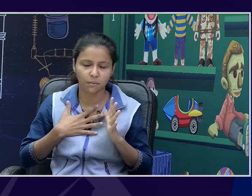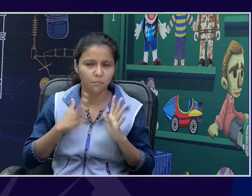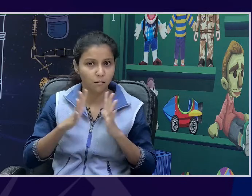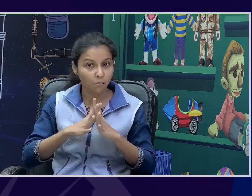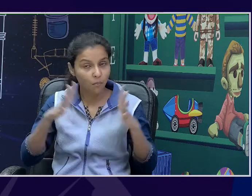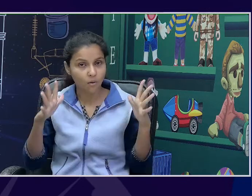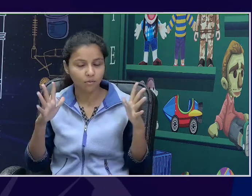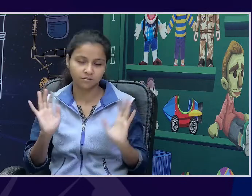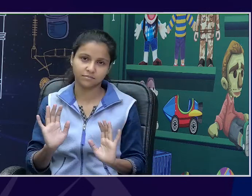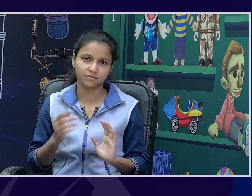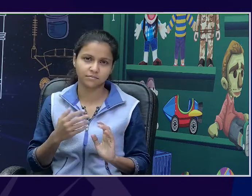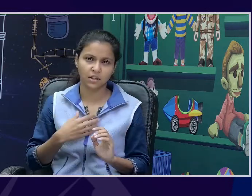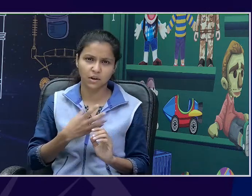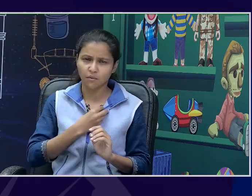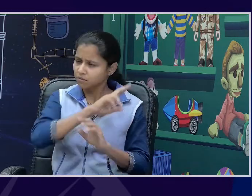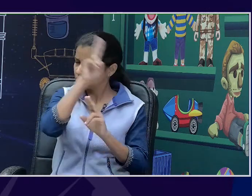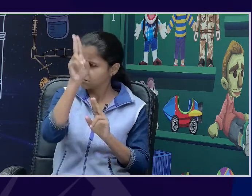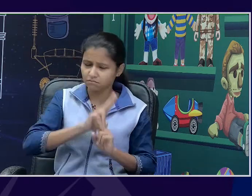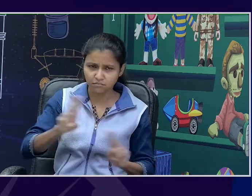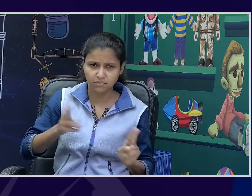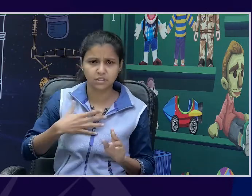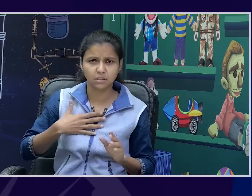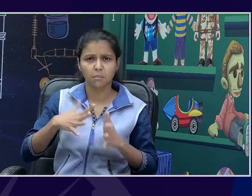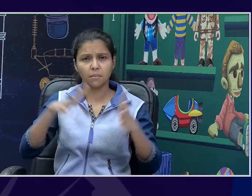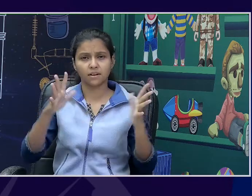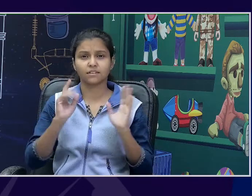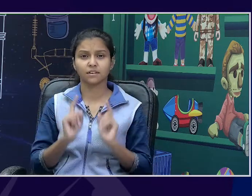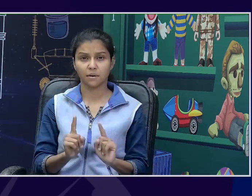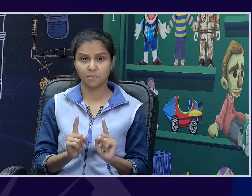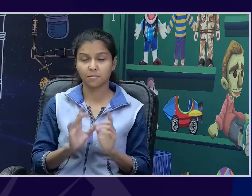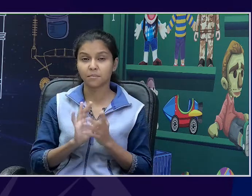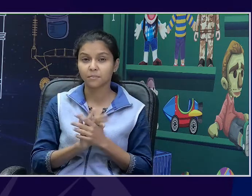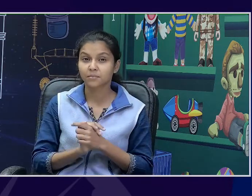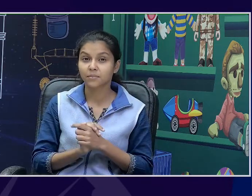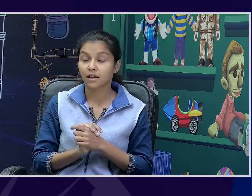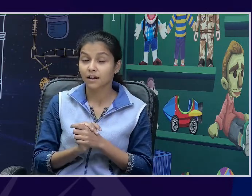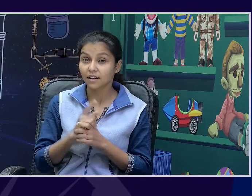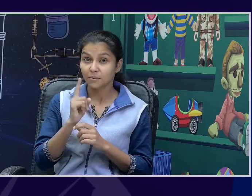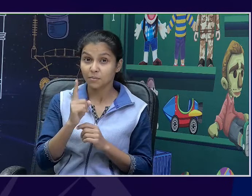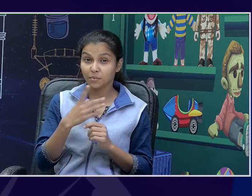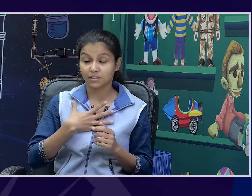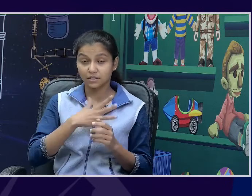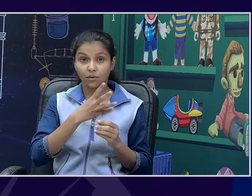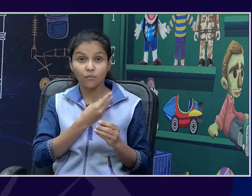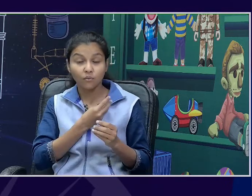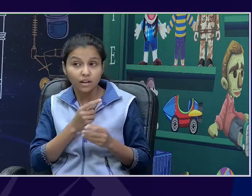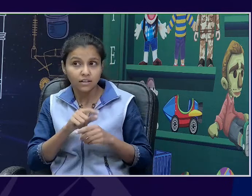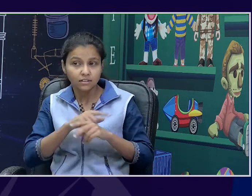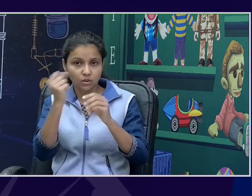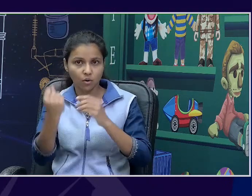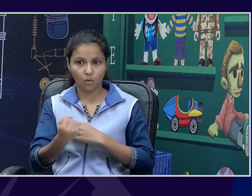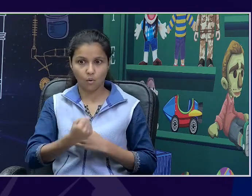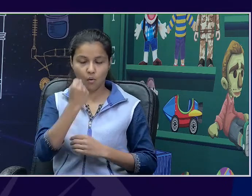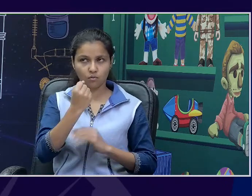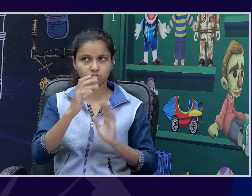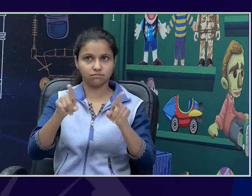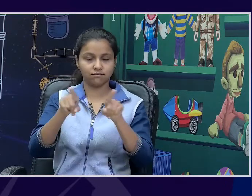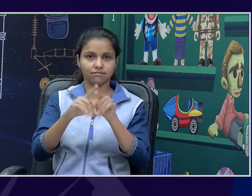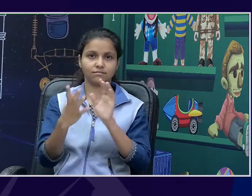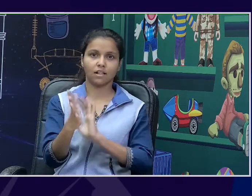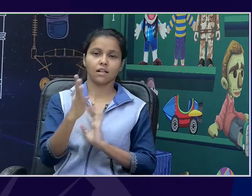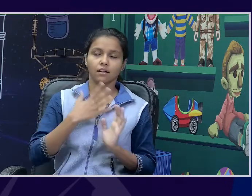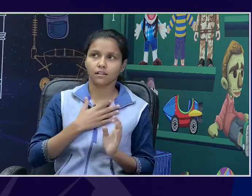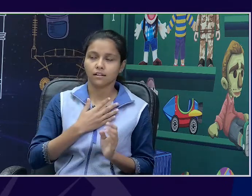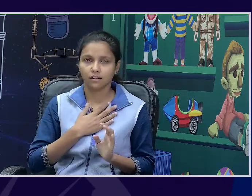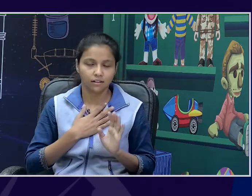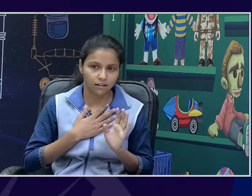mock the fear. The fear is never too big from us, and the fear will never be able to overpower us if